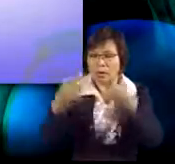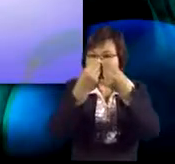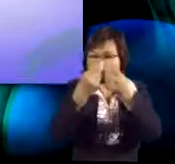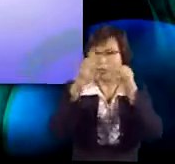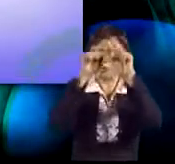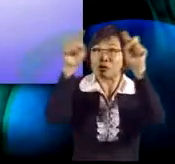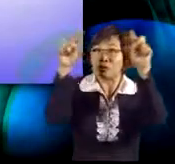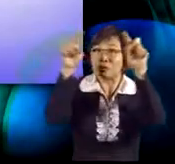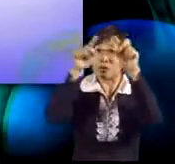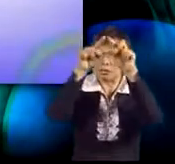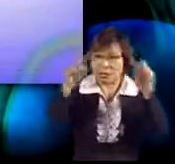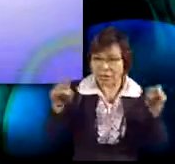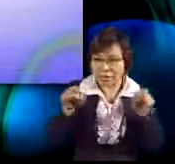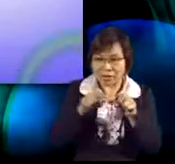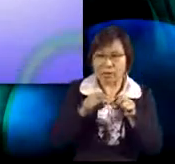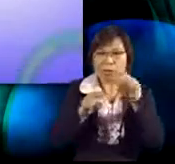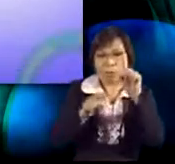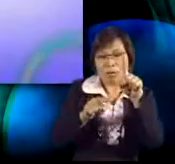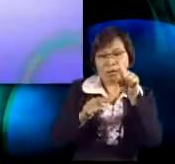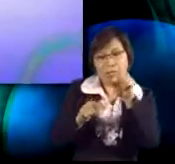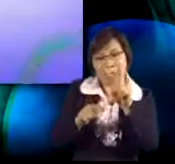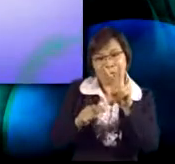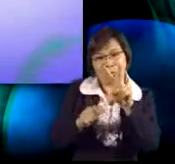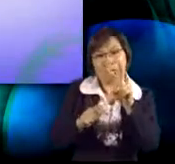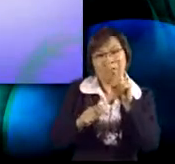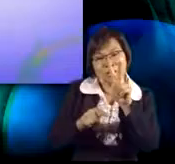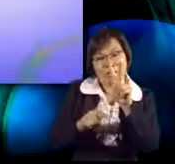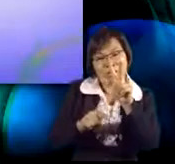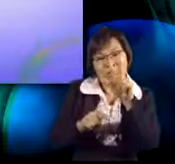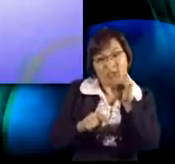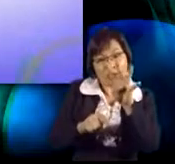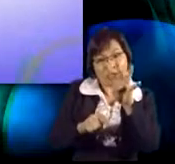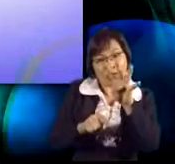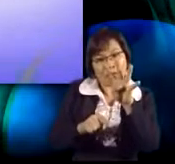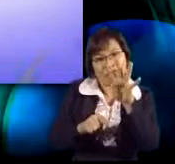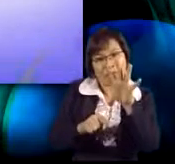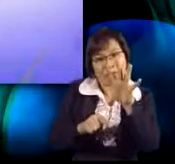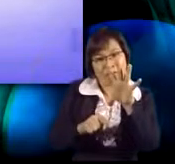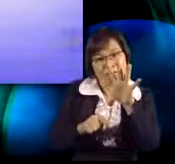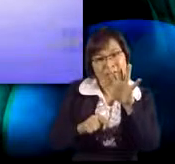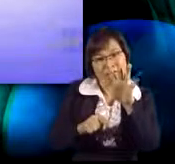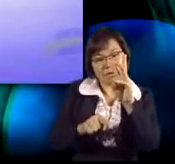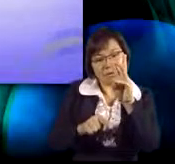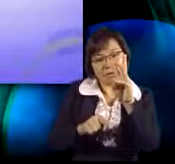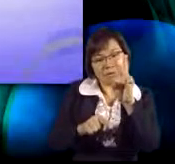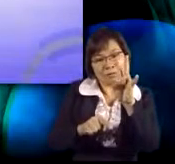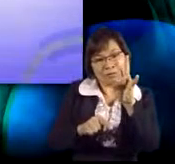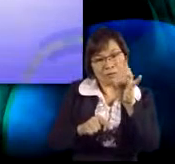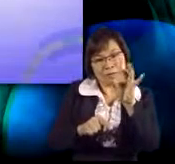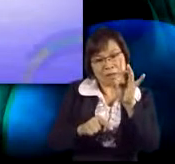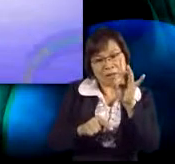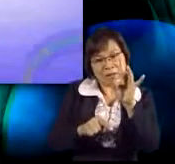triangle. 1, 2, 3, 4, 5, 6,